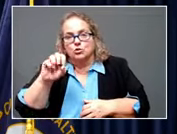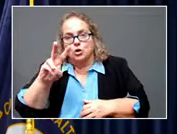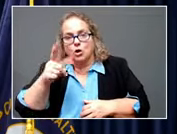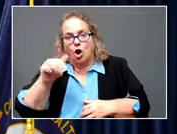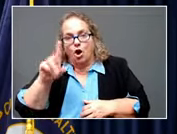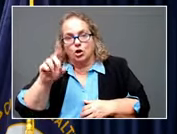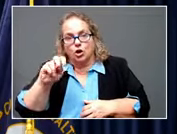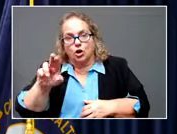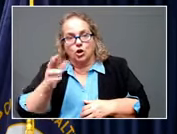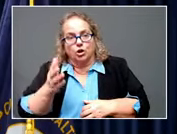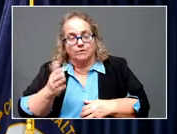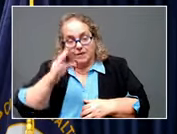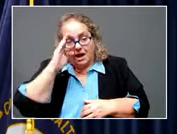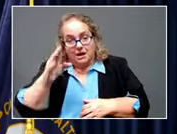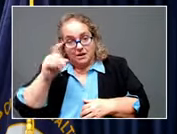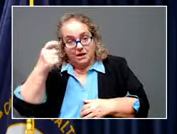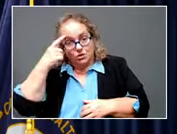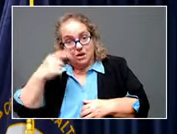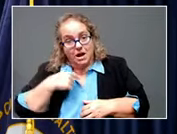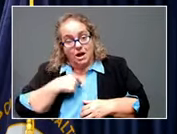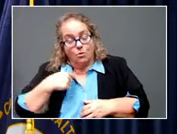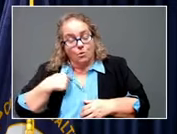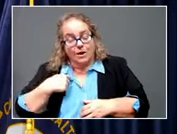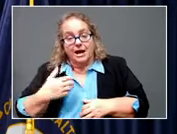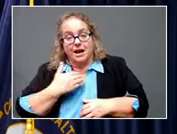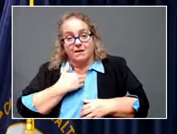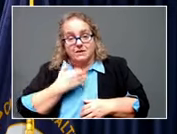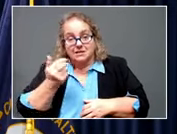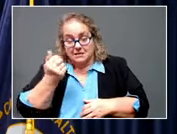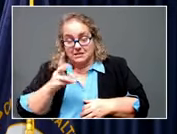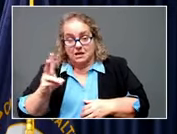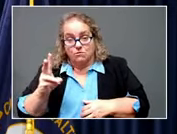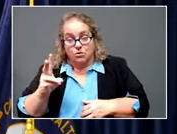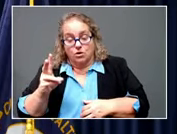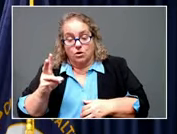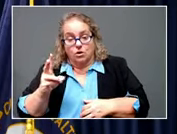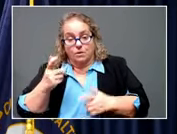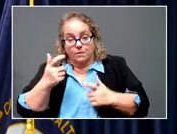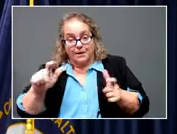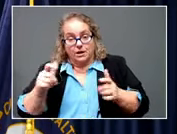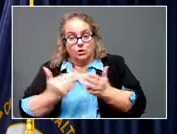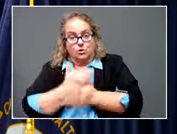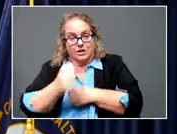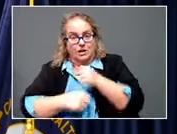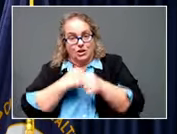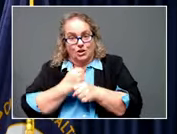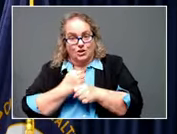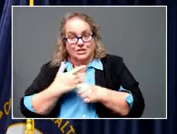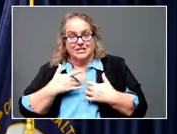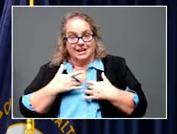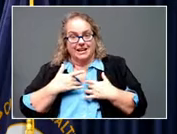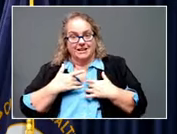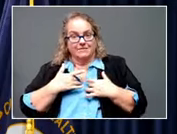Hi, Governor. I was just, we have several big New Year's events that are returning for the first time since the